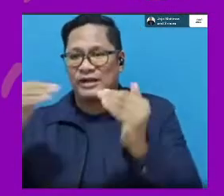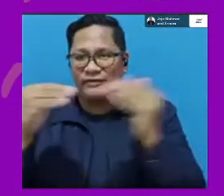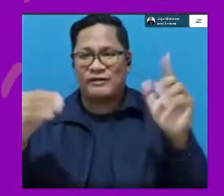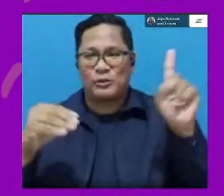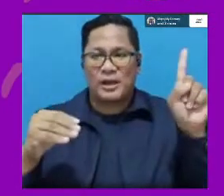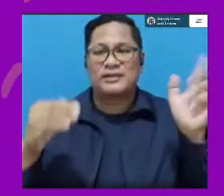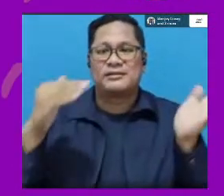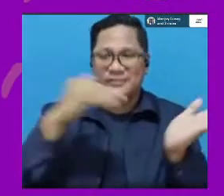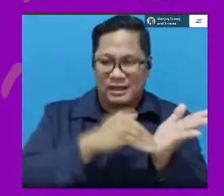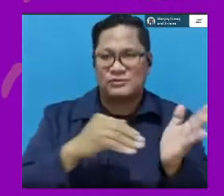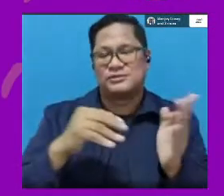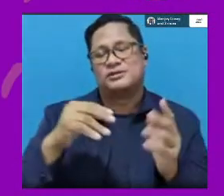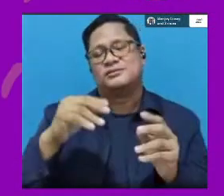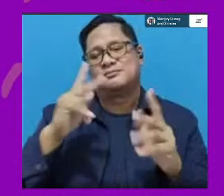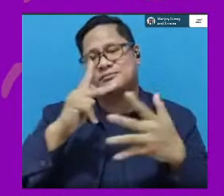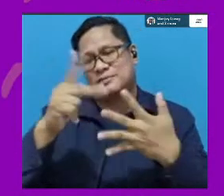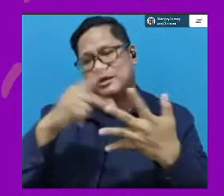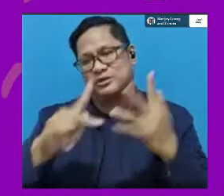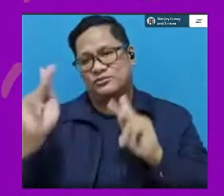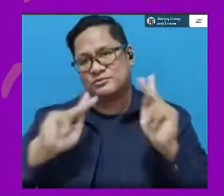population. Next slide, please.